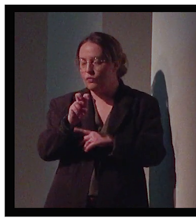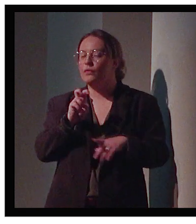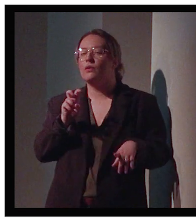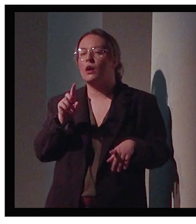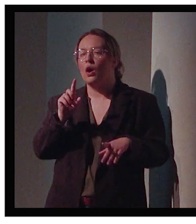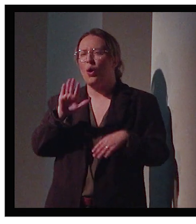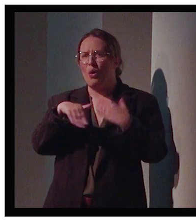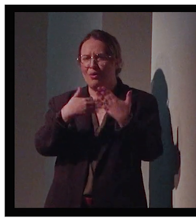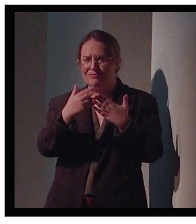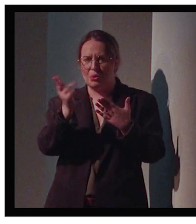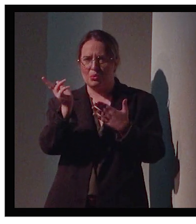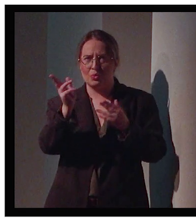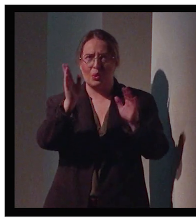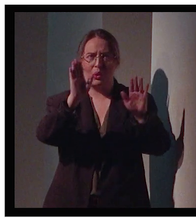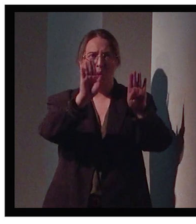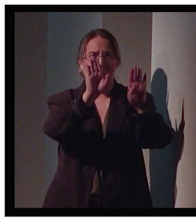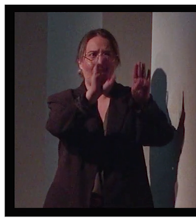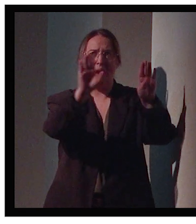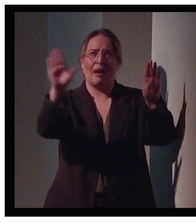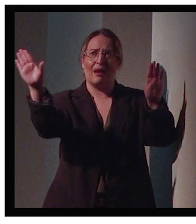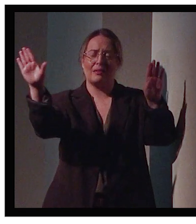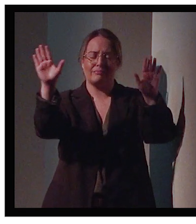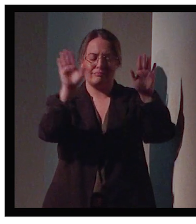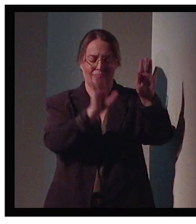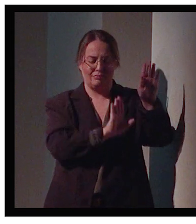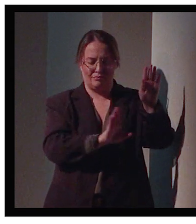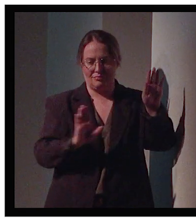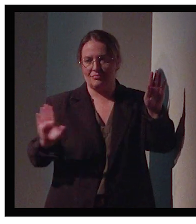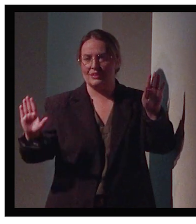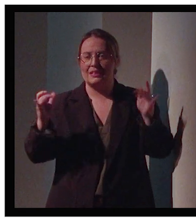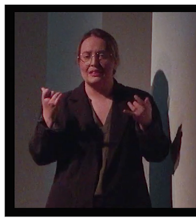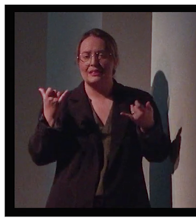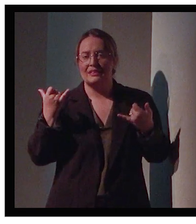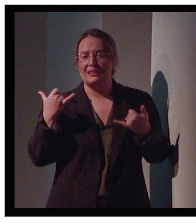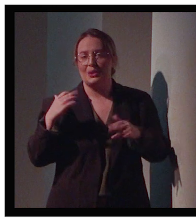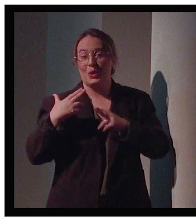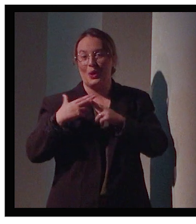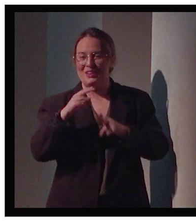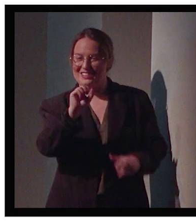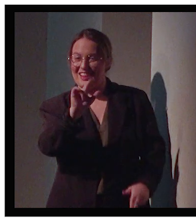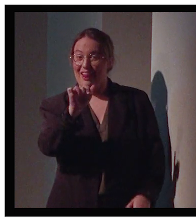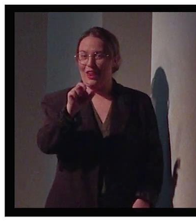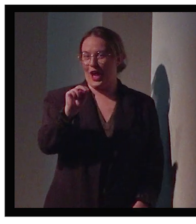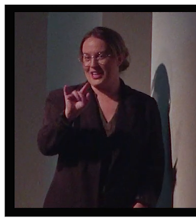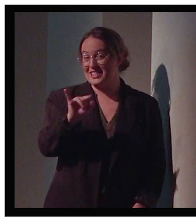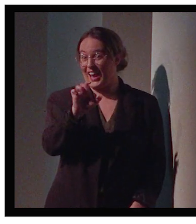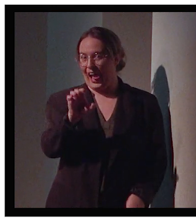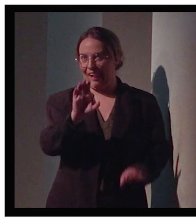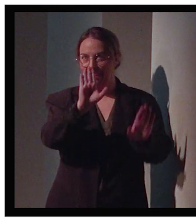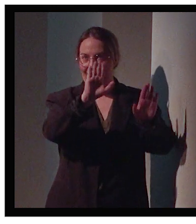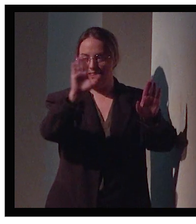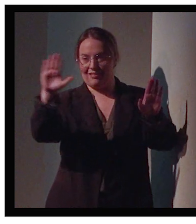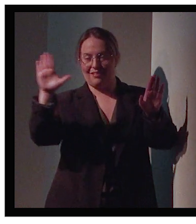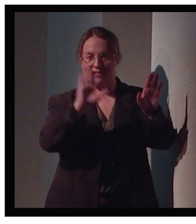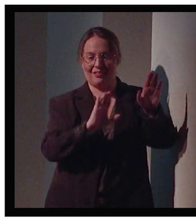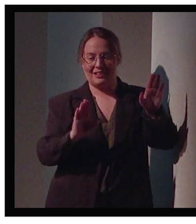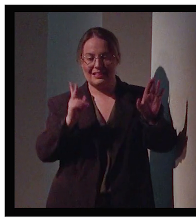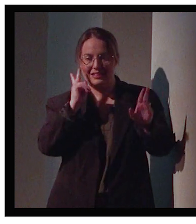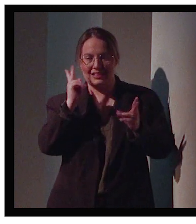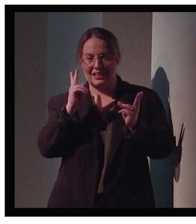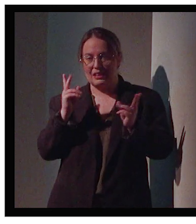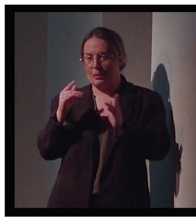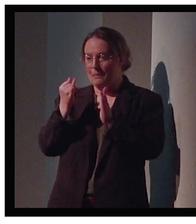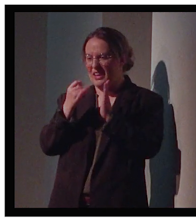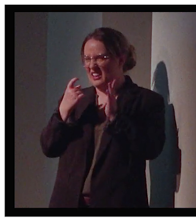paintings hanging, top to bottom in so-called, what is still called today, salon style, you can see the Jacques-Louis David painting that